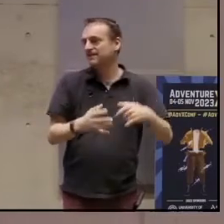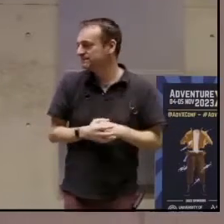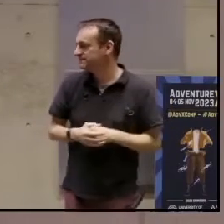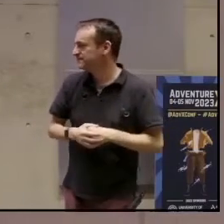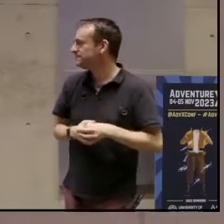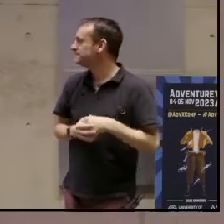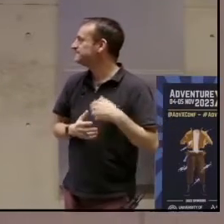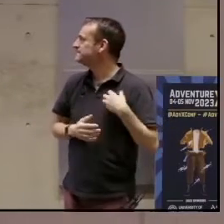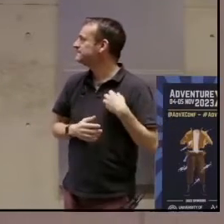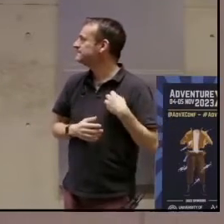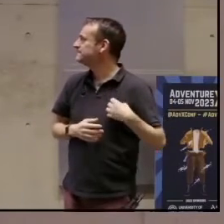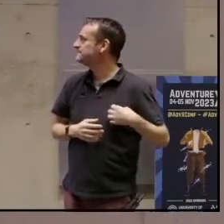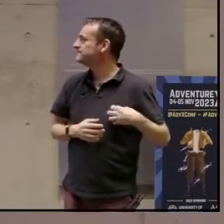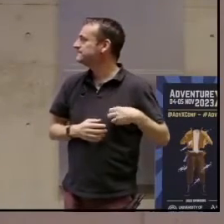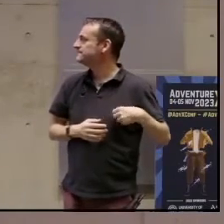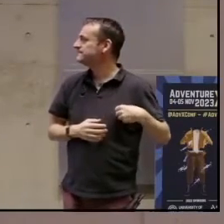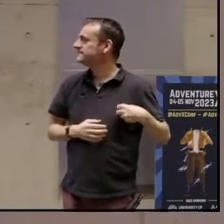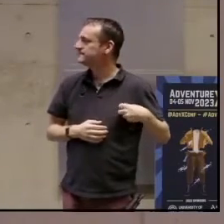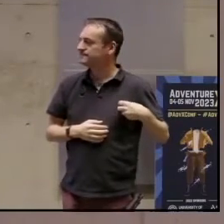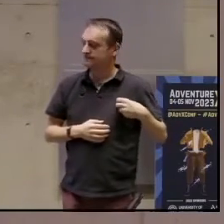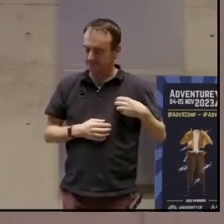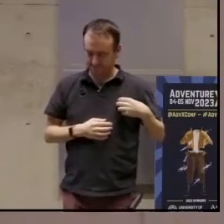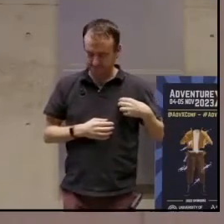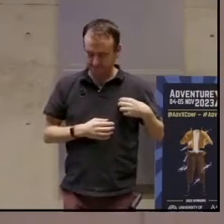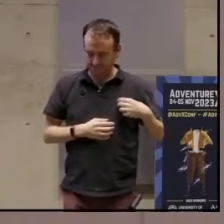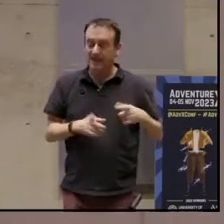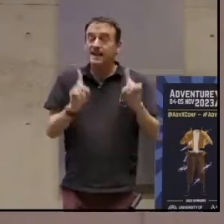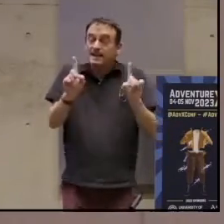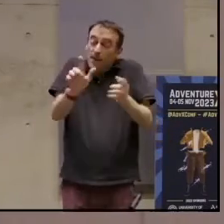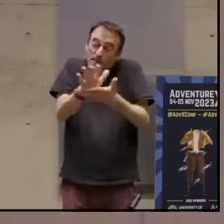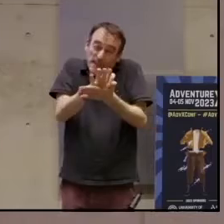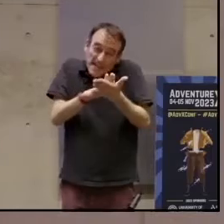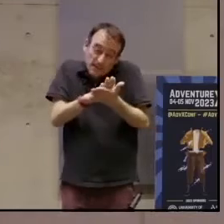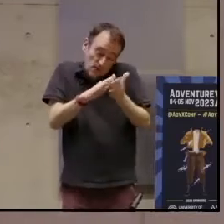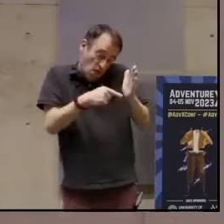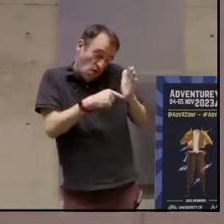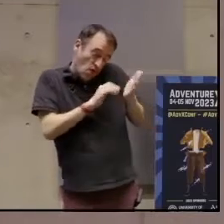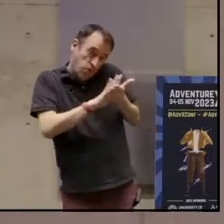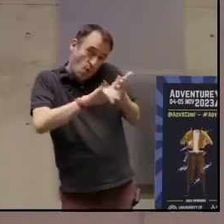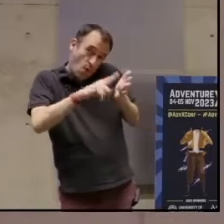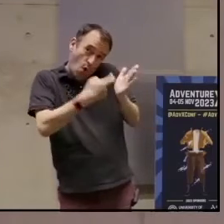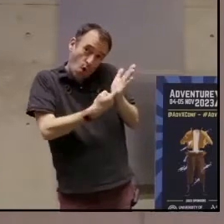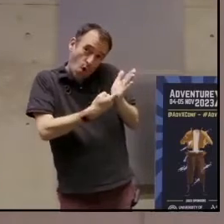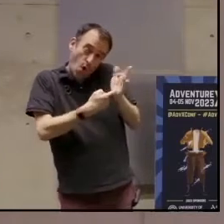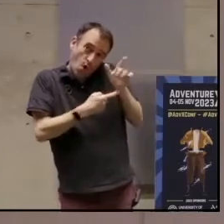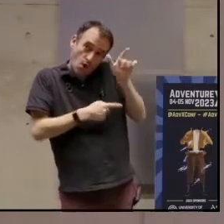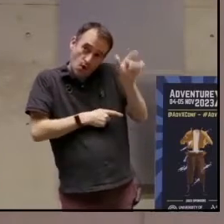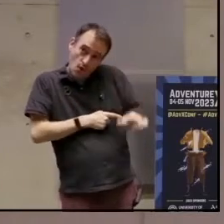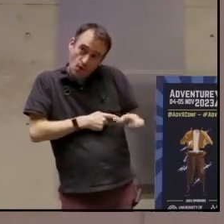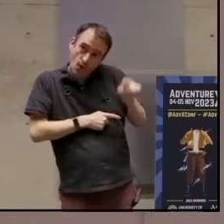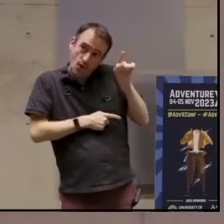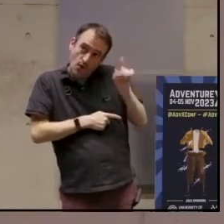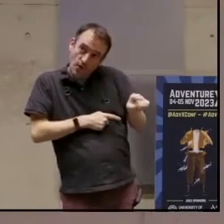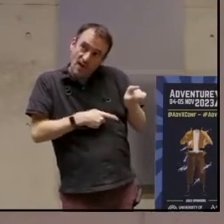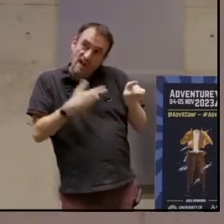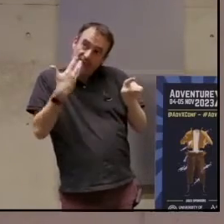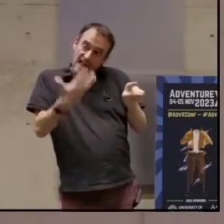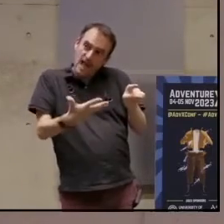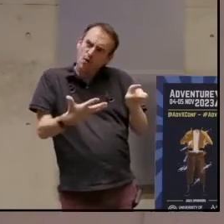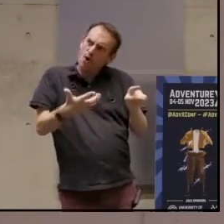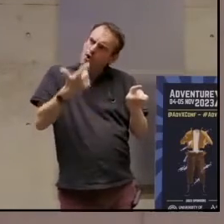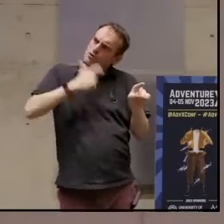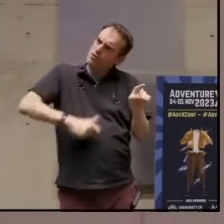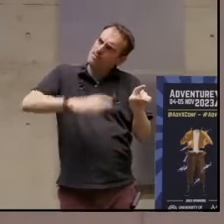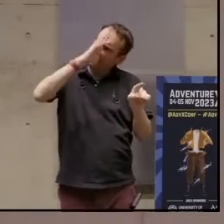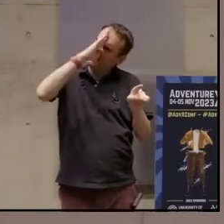shame. Everybody understand? So that means Thor, a literal god, now has human psychology that we can chill